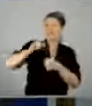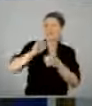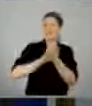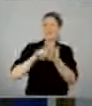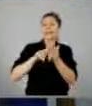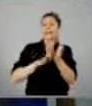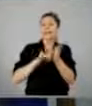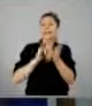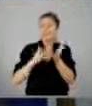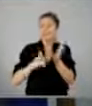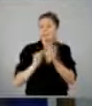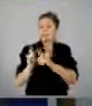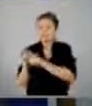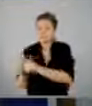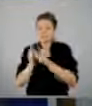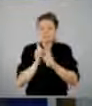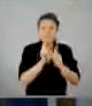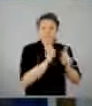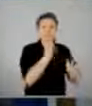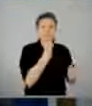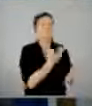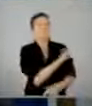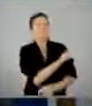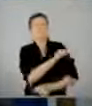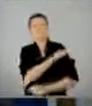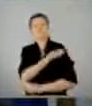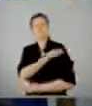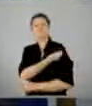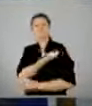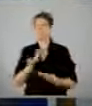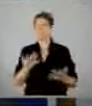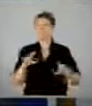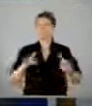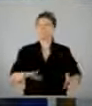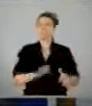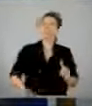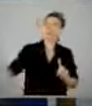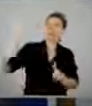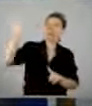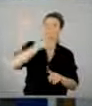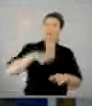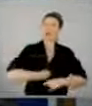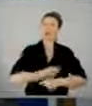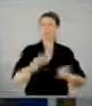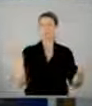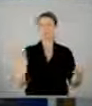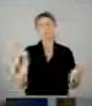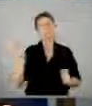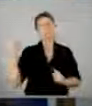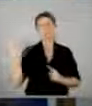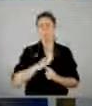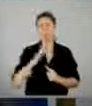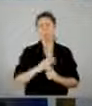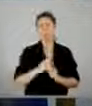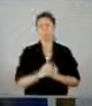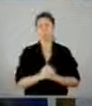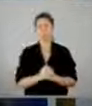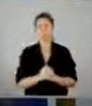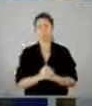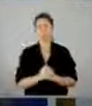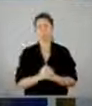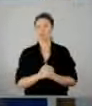And having a vaccine that's accessible in a country as wide and brown as ours is absolutely important. All this information has now